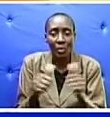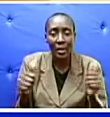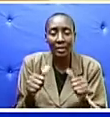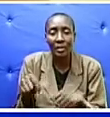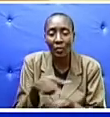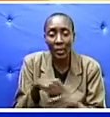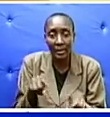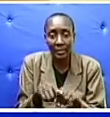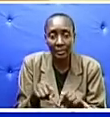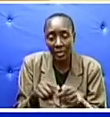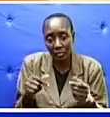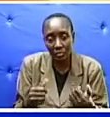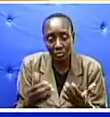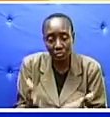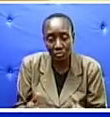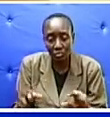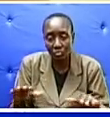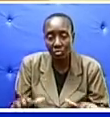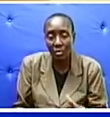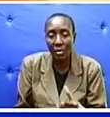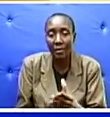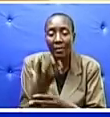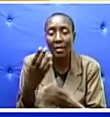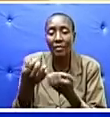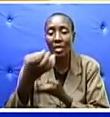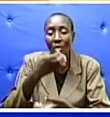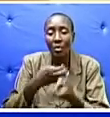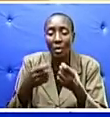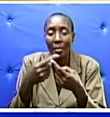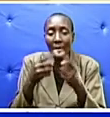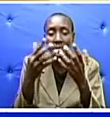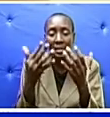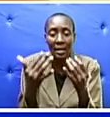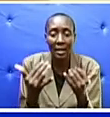revive the economy. Mm-hmm. But now, looking at